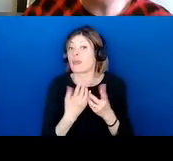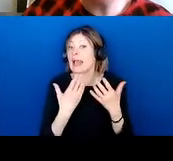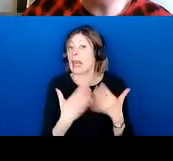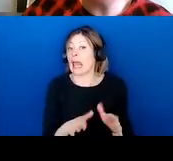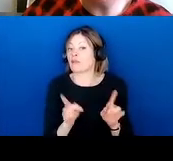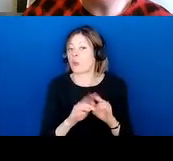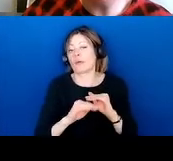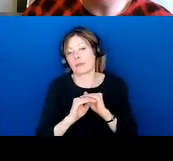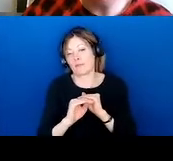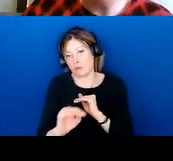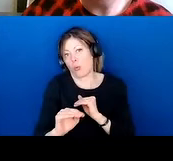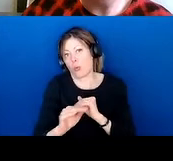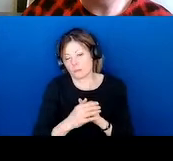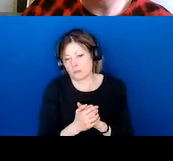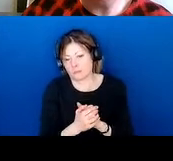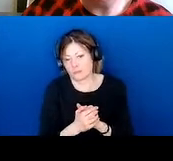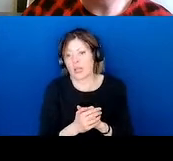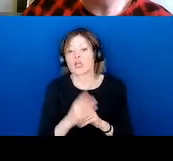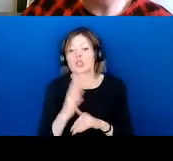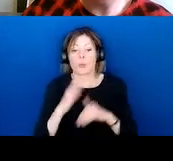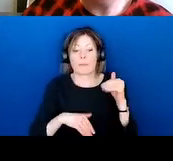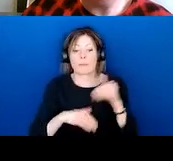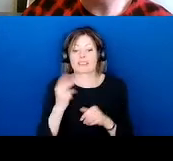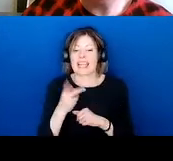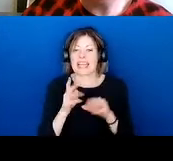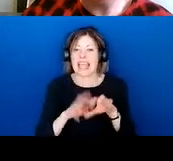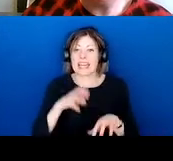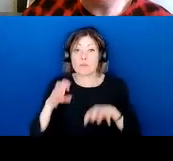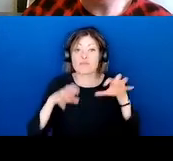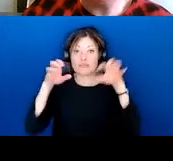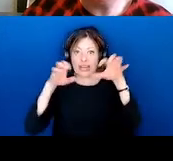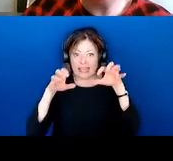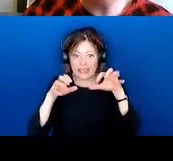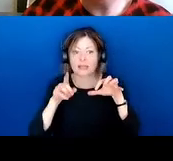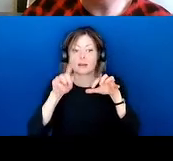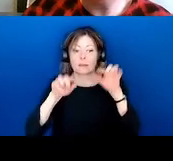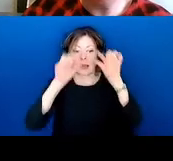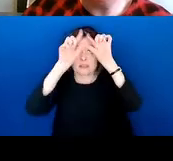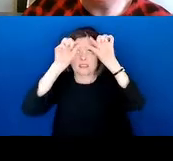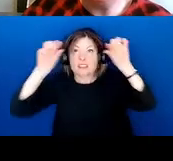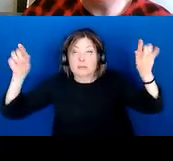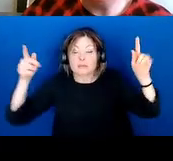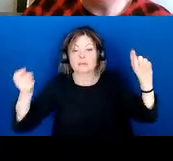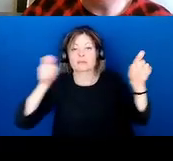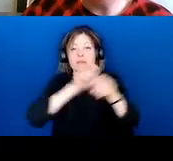It was rebuilt in brick, but with fiberglass replacing the papier-mâché.